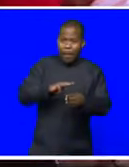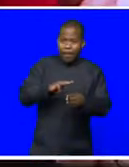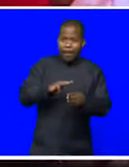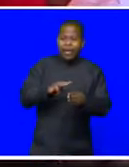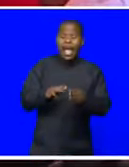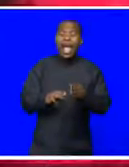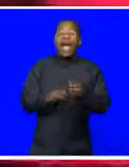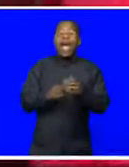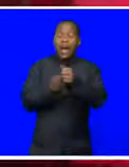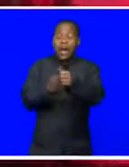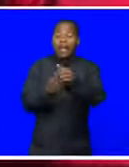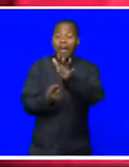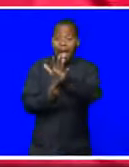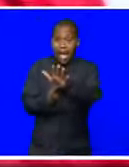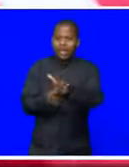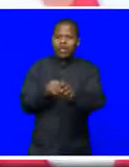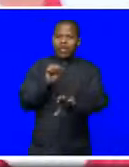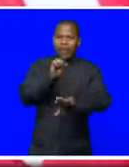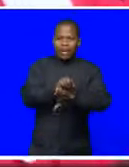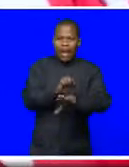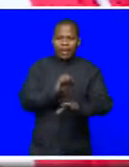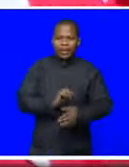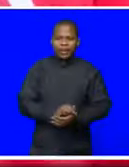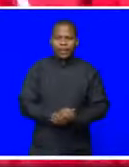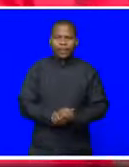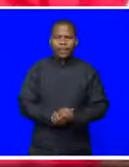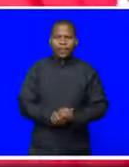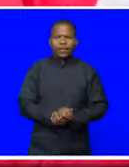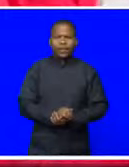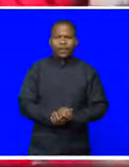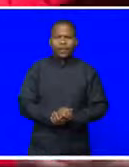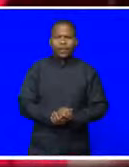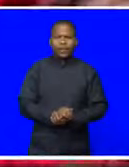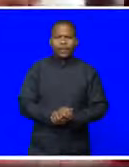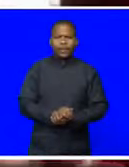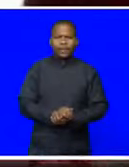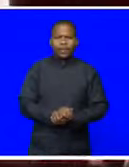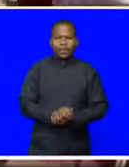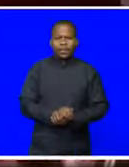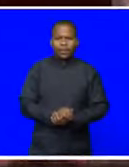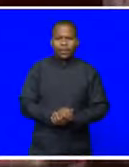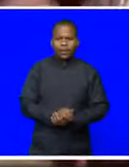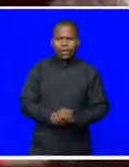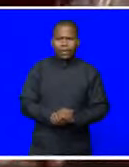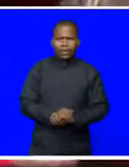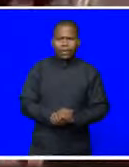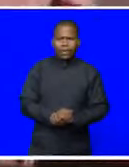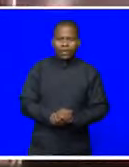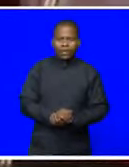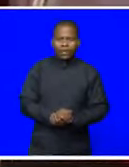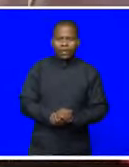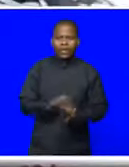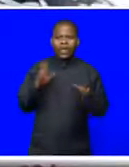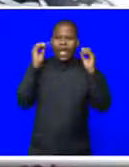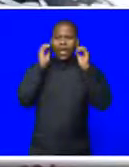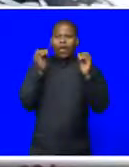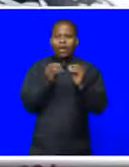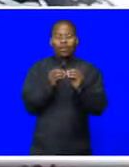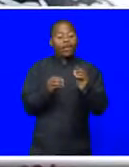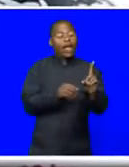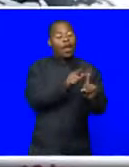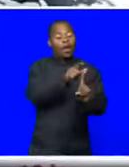which continue to attract strong support for the organization. The patron, who was represented by Dr. Sonene